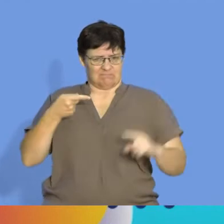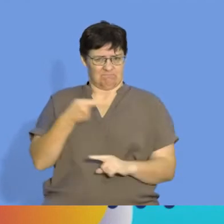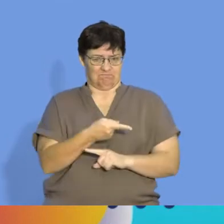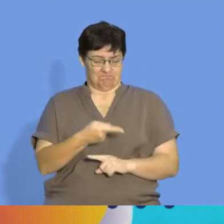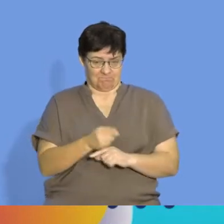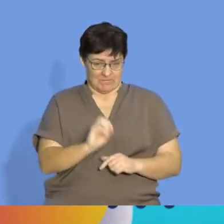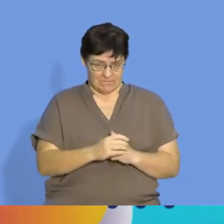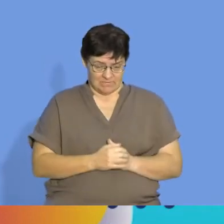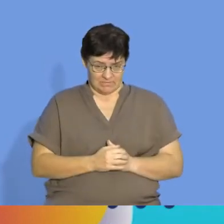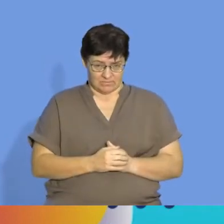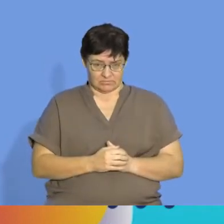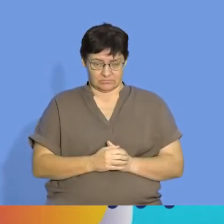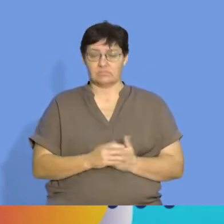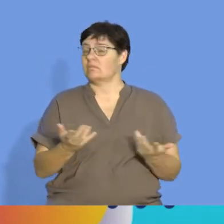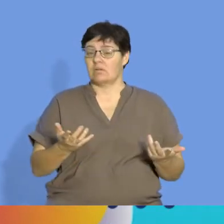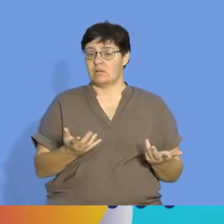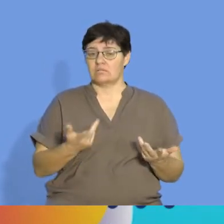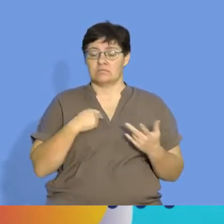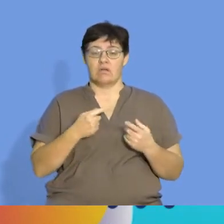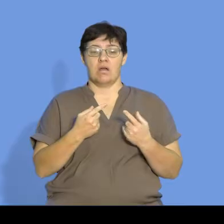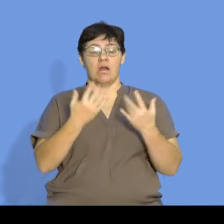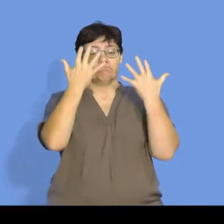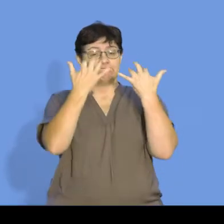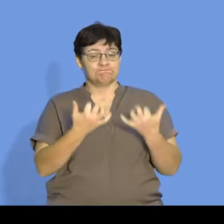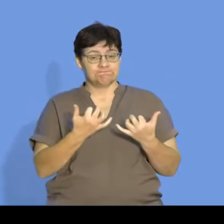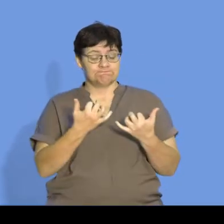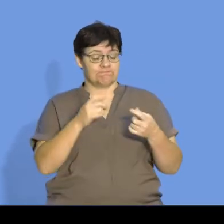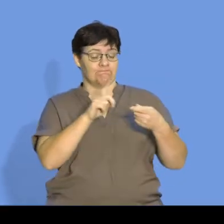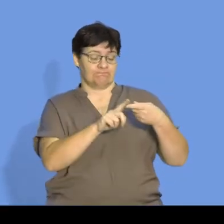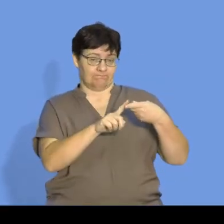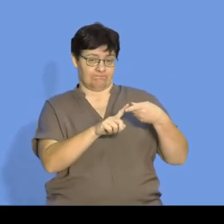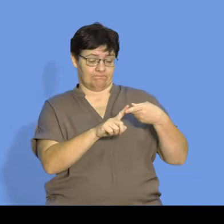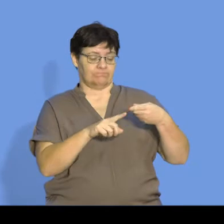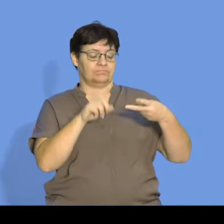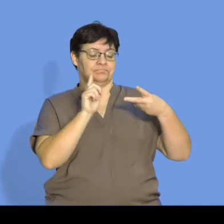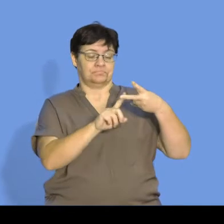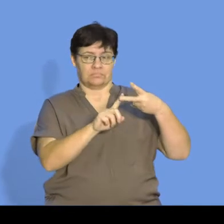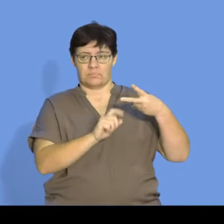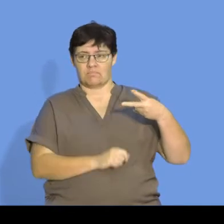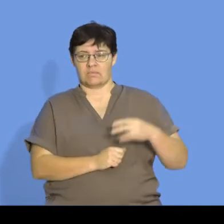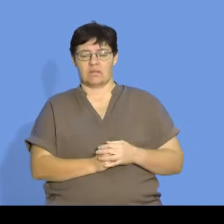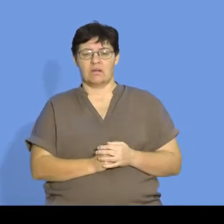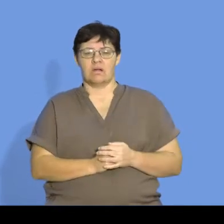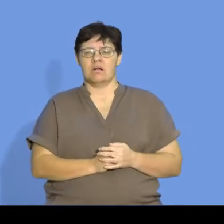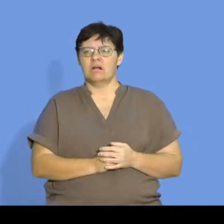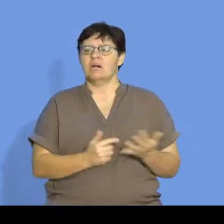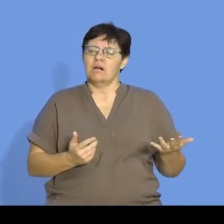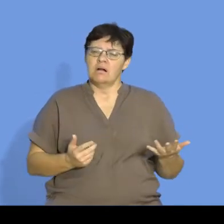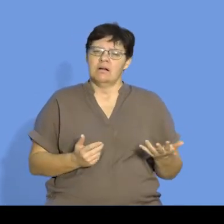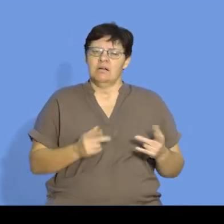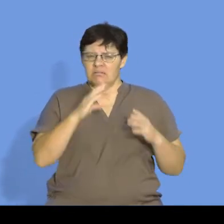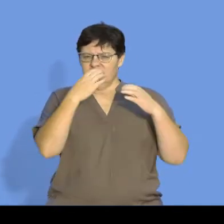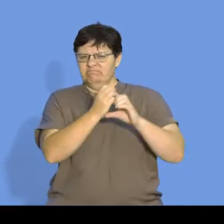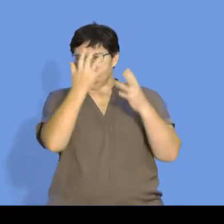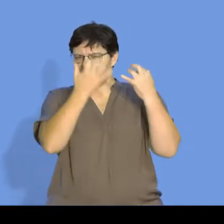dealing with, obviously, would be our budgets. Remember, that's the section that we're dealing with on the budgets.